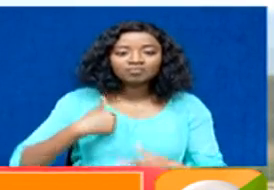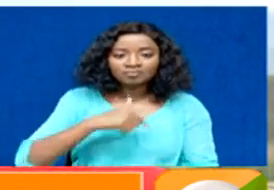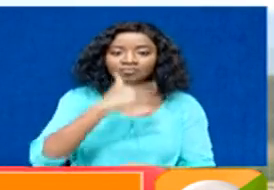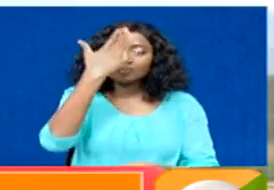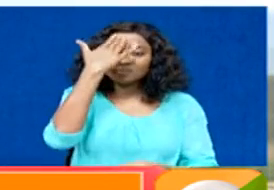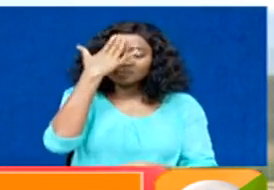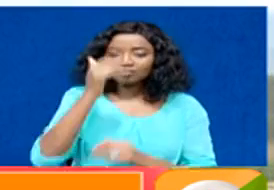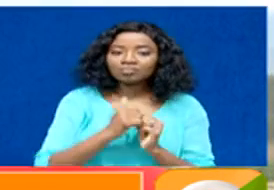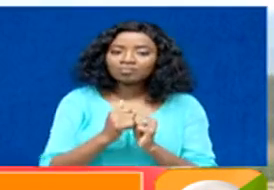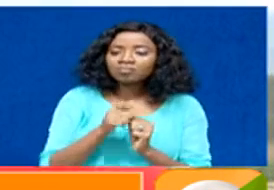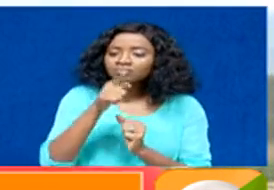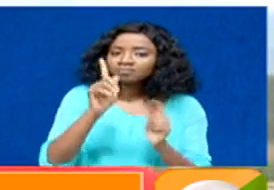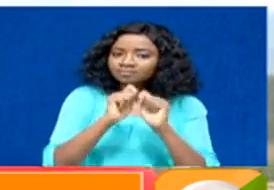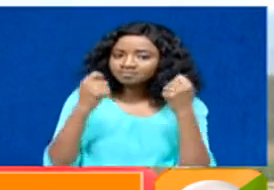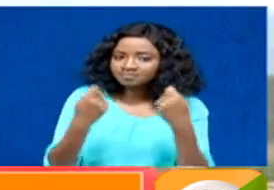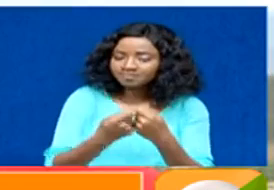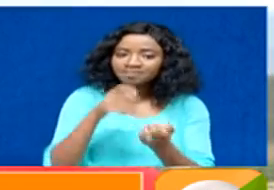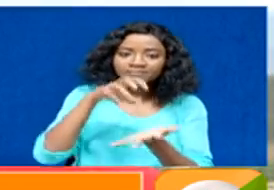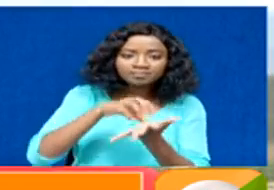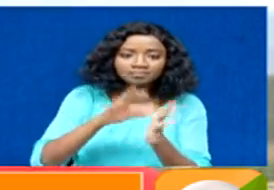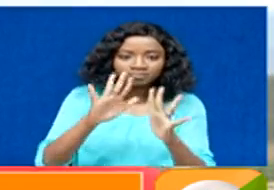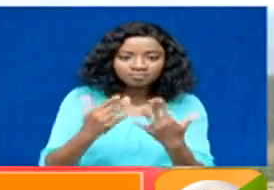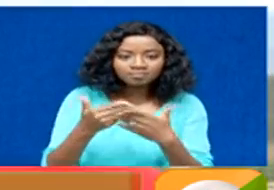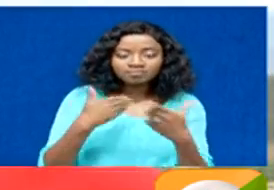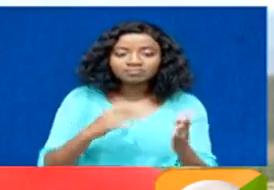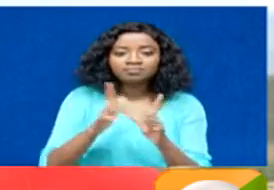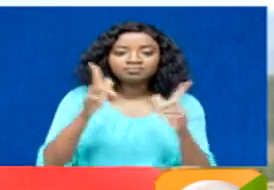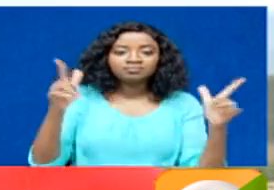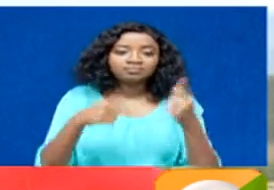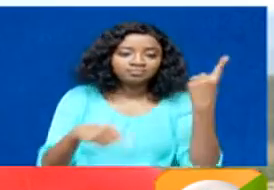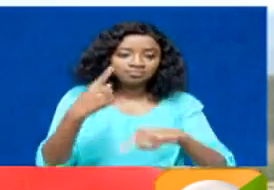status of our teams before a major competition, so that we can be able to compare with the next event.